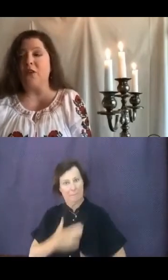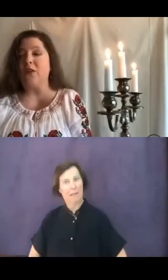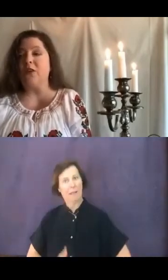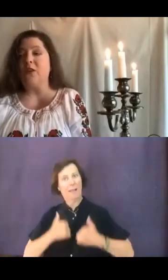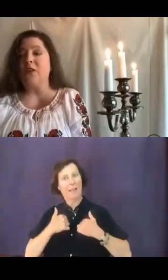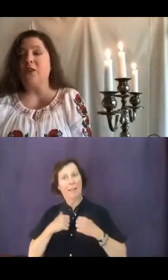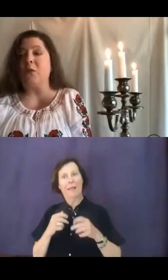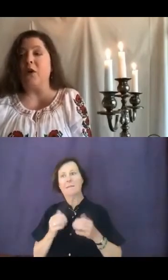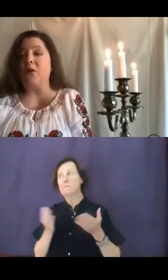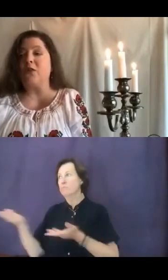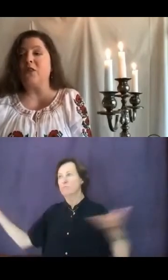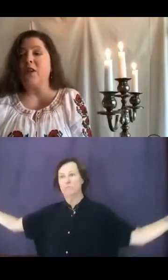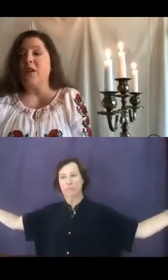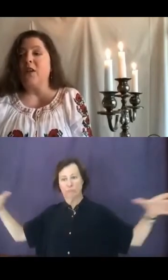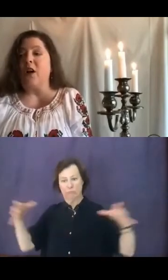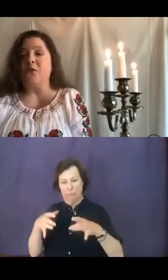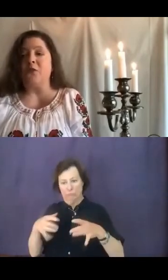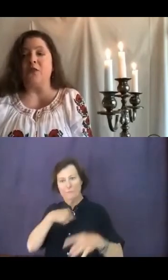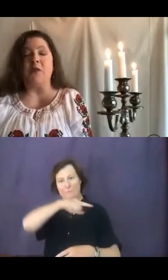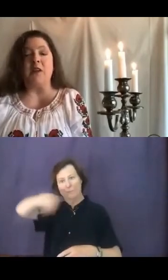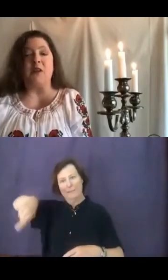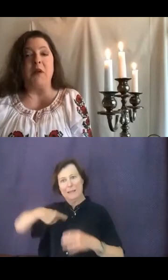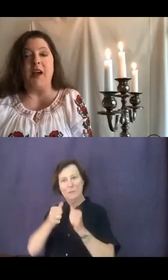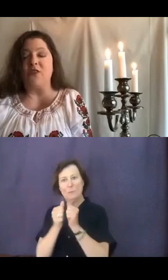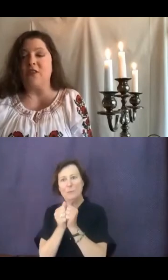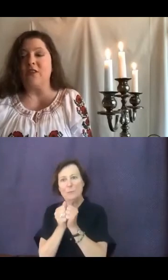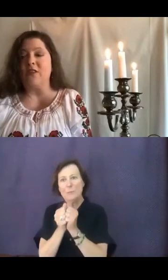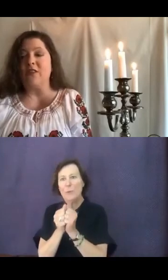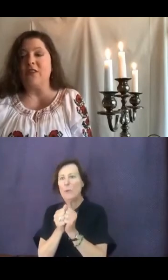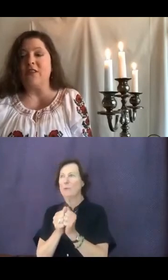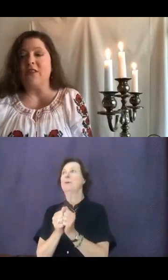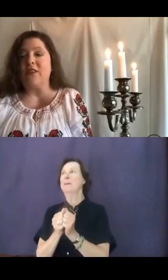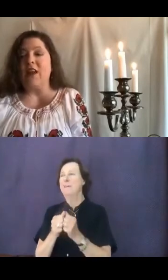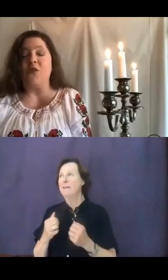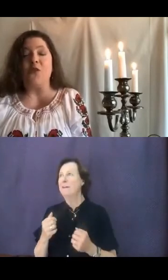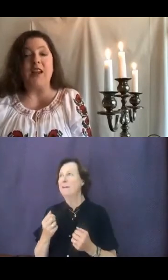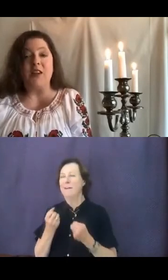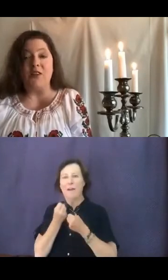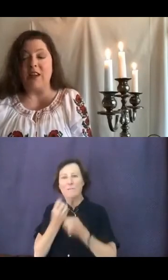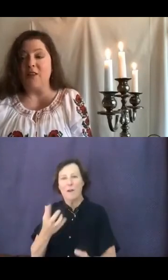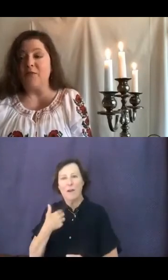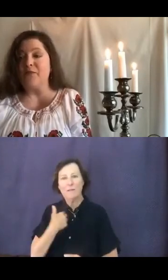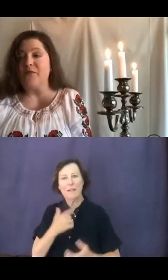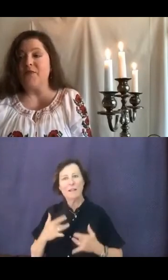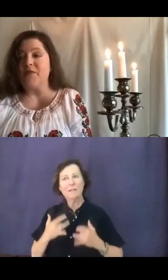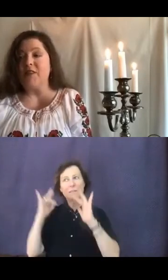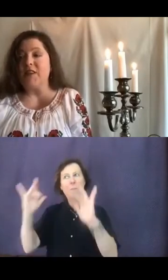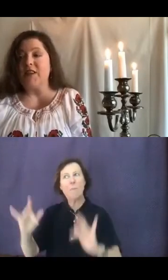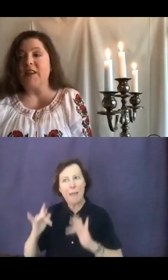together, sparks altruism and compassion, and creativity,